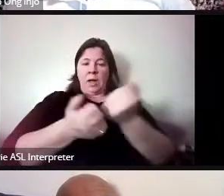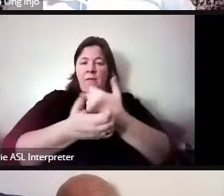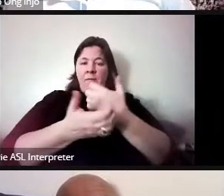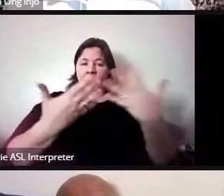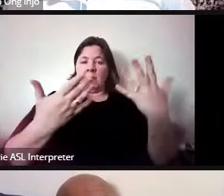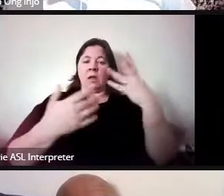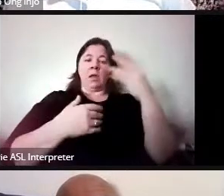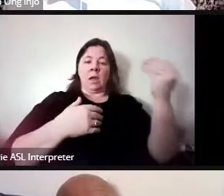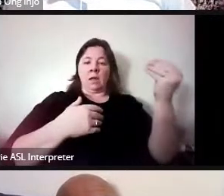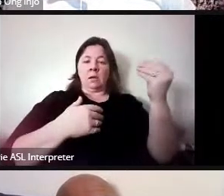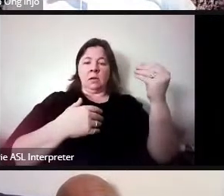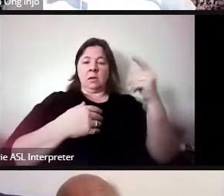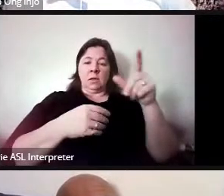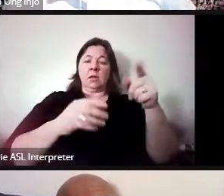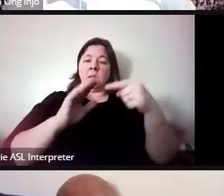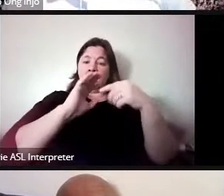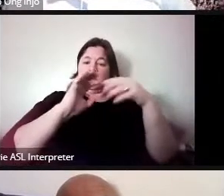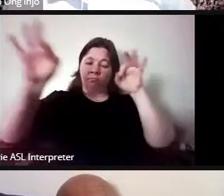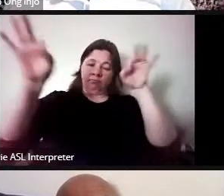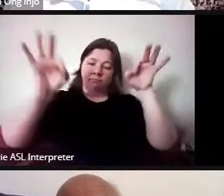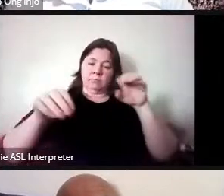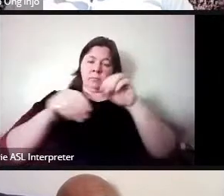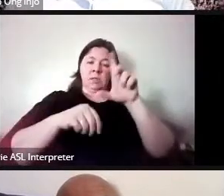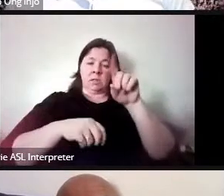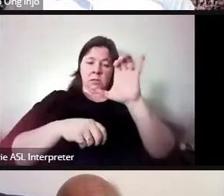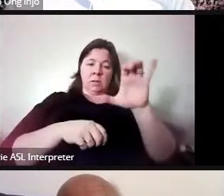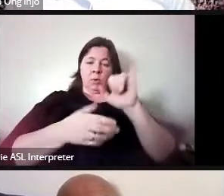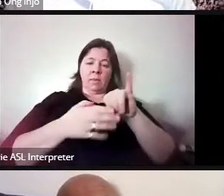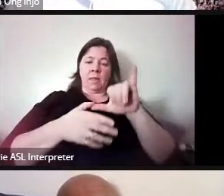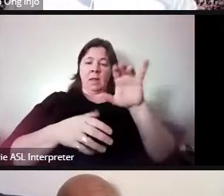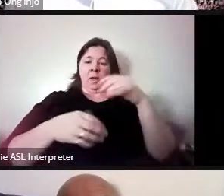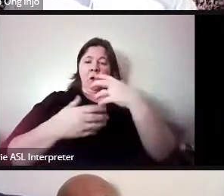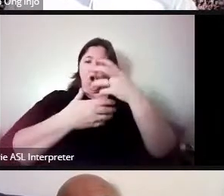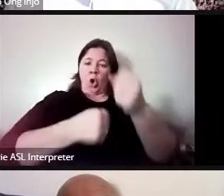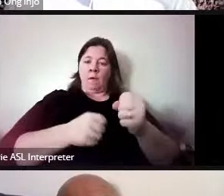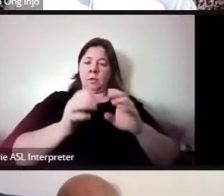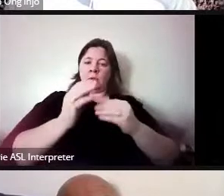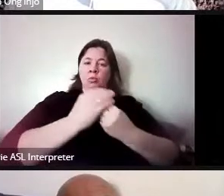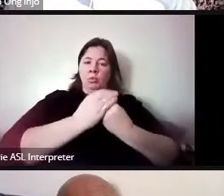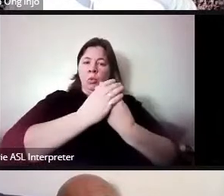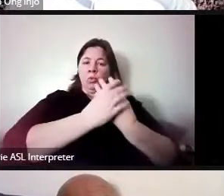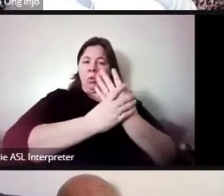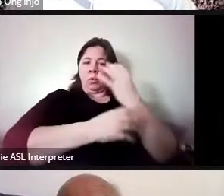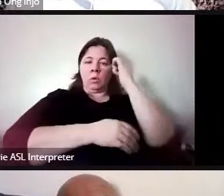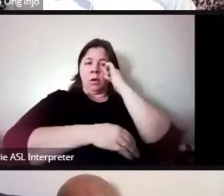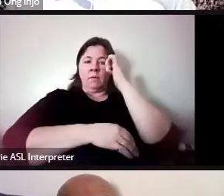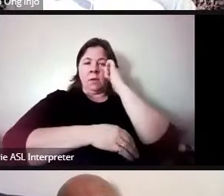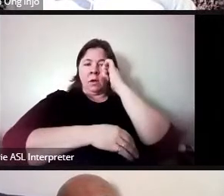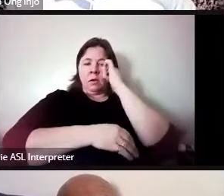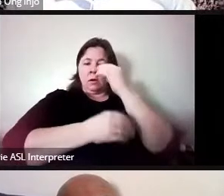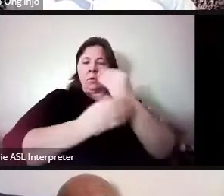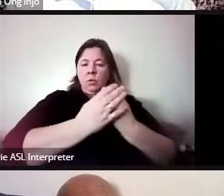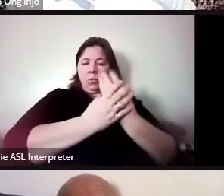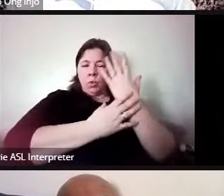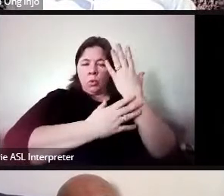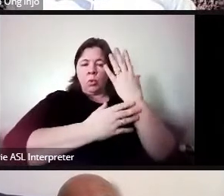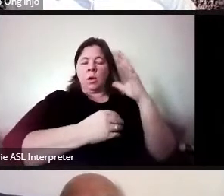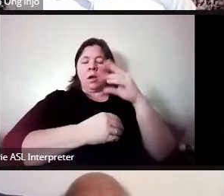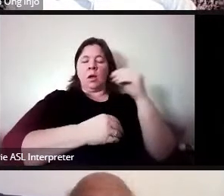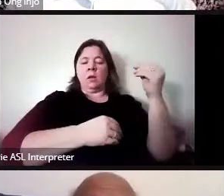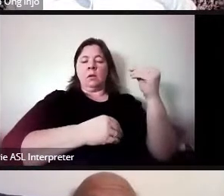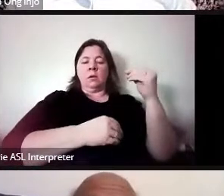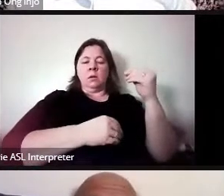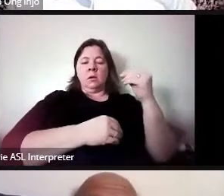And he delivered that in December also. So the confidence actually grew day by day, day by day. And